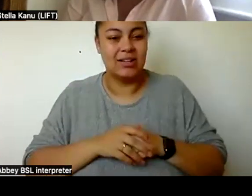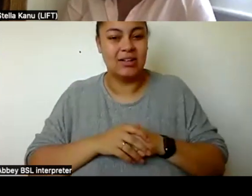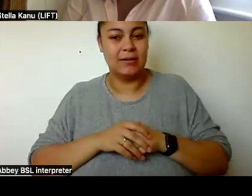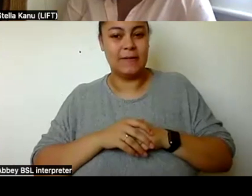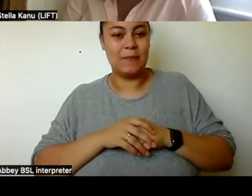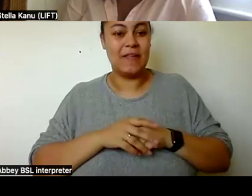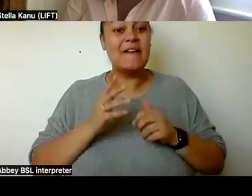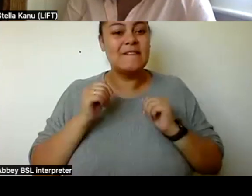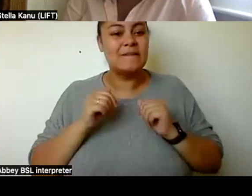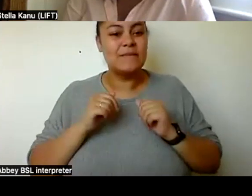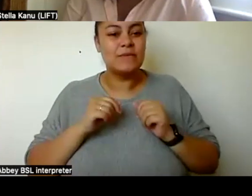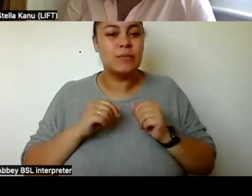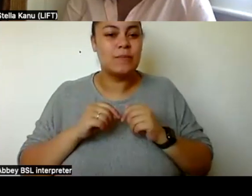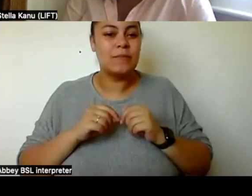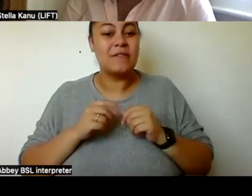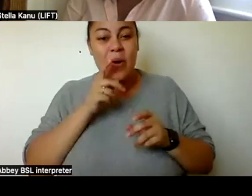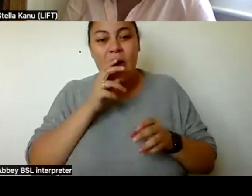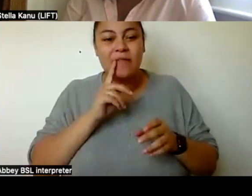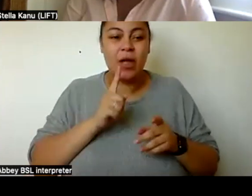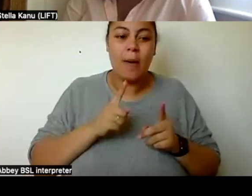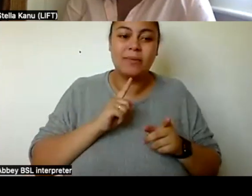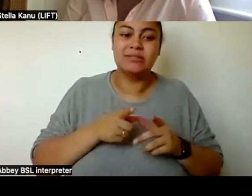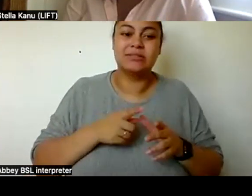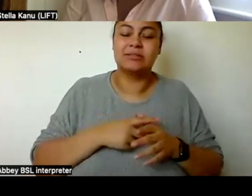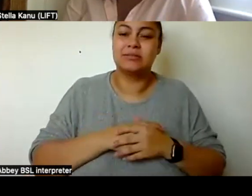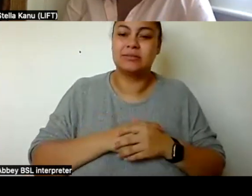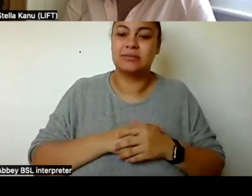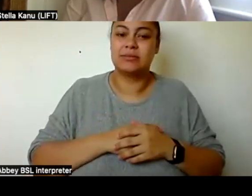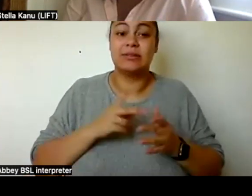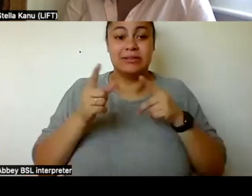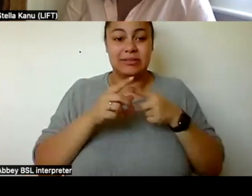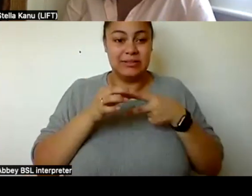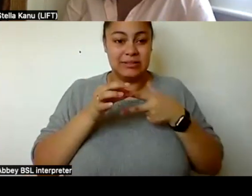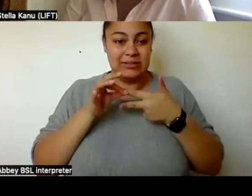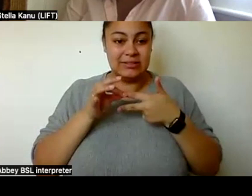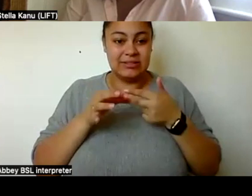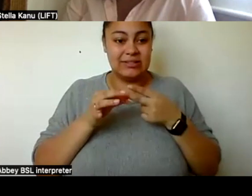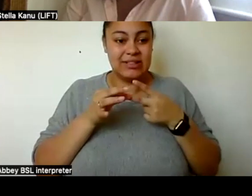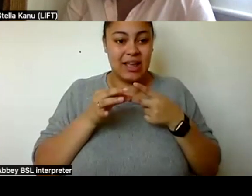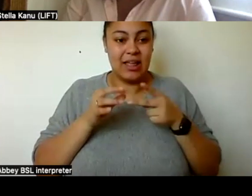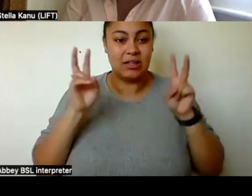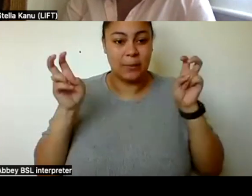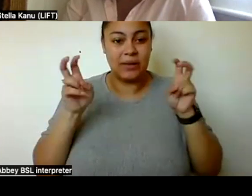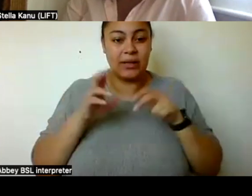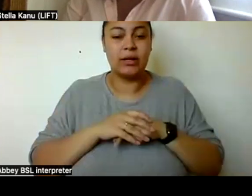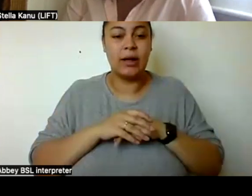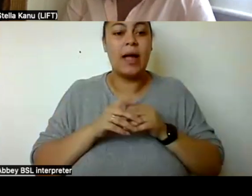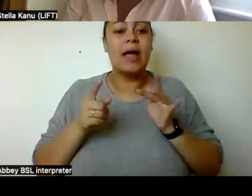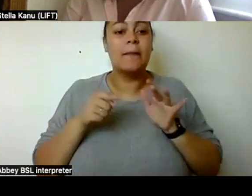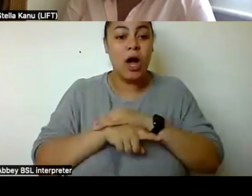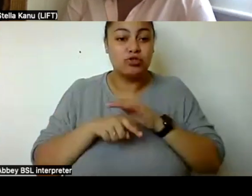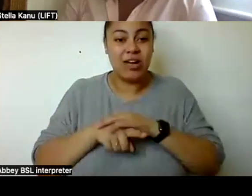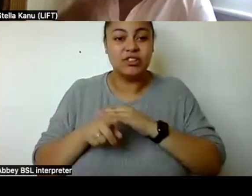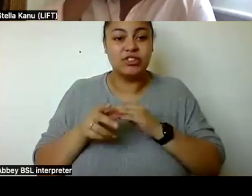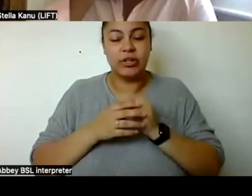advert for her profession. So if I move to the second topic, which is around migration, and I suppose